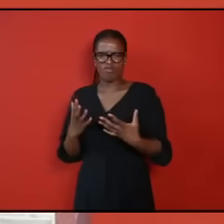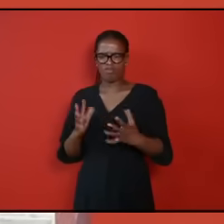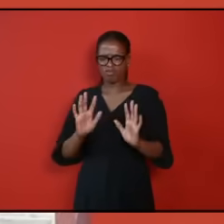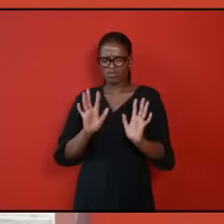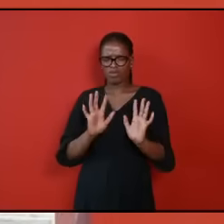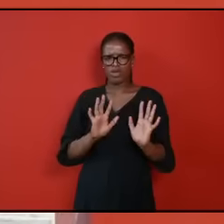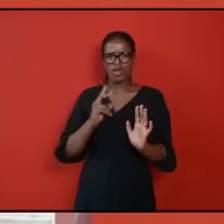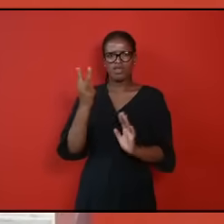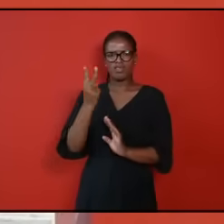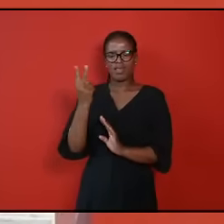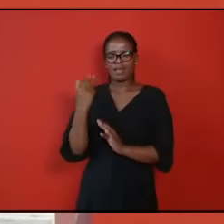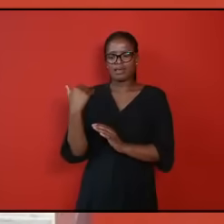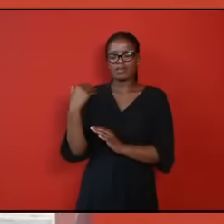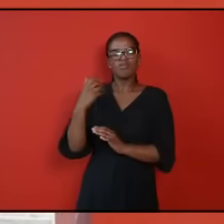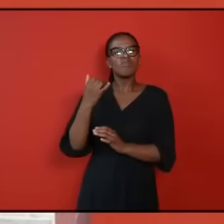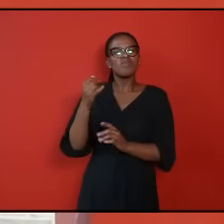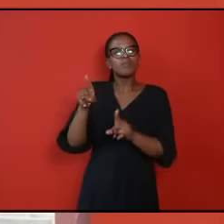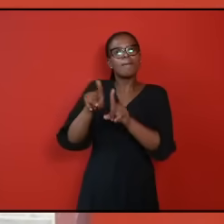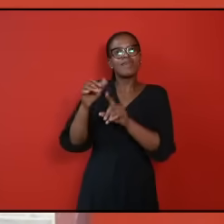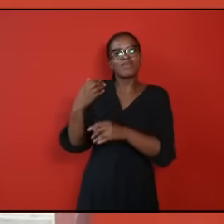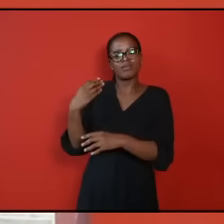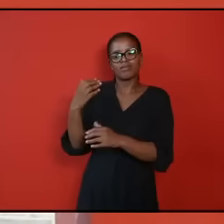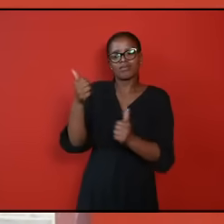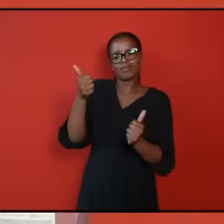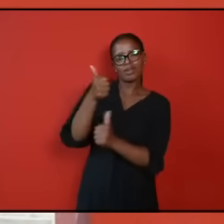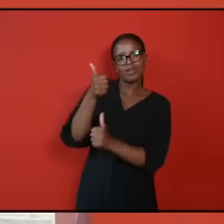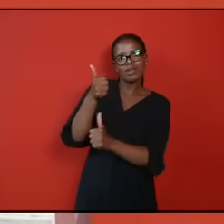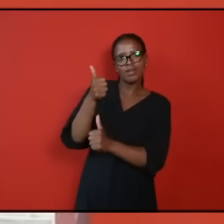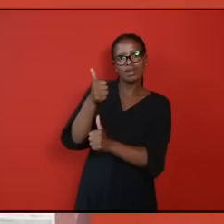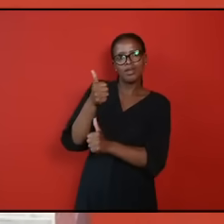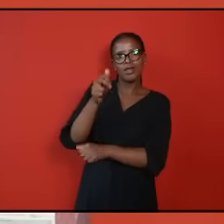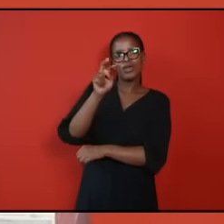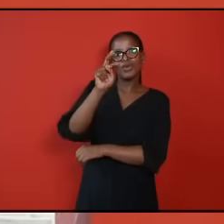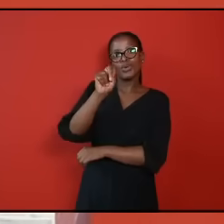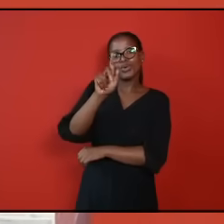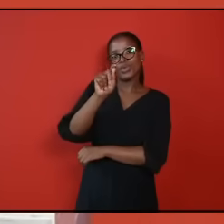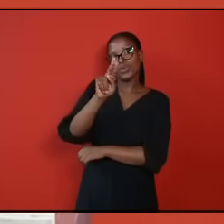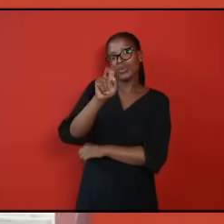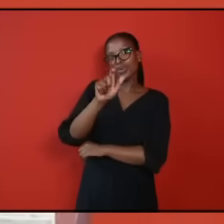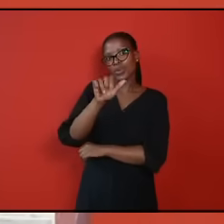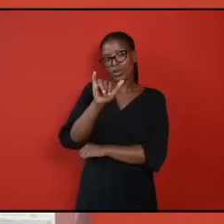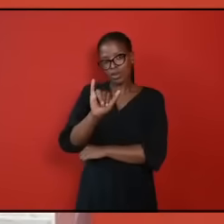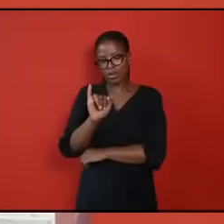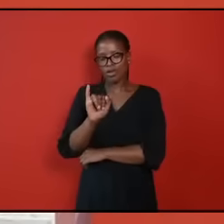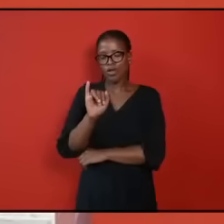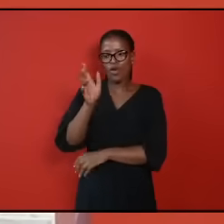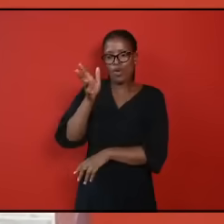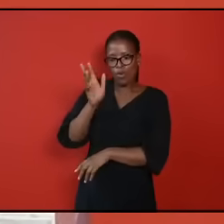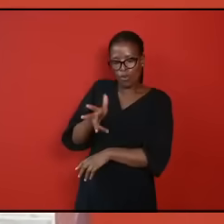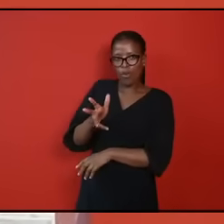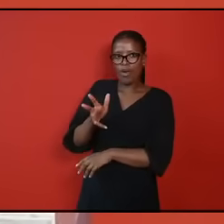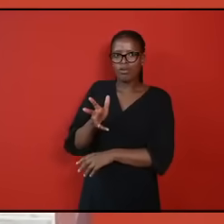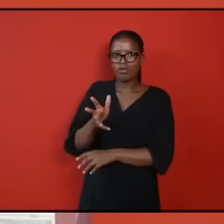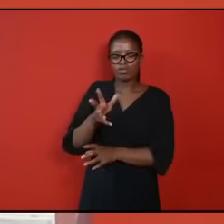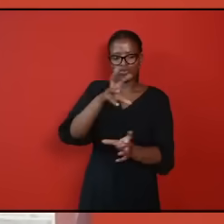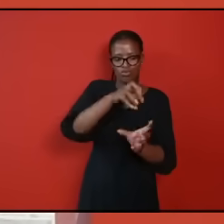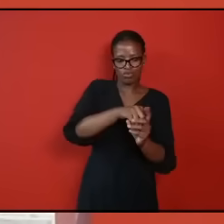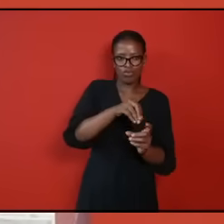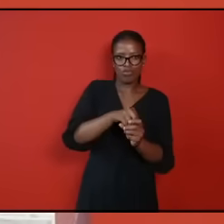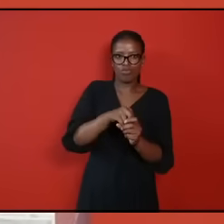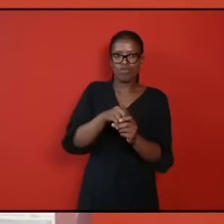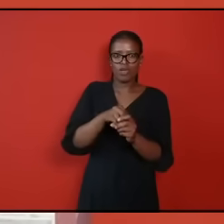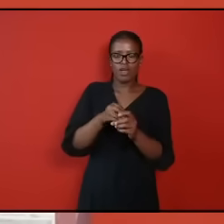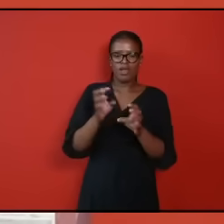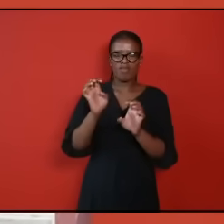as deputy. And Mdumseni Ntuli will be the Secretary General.